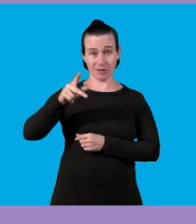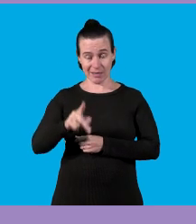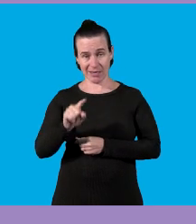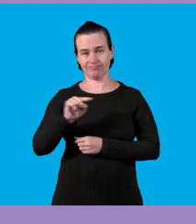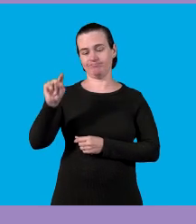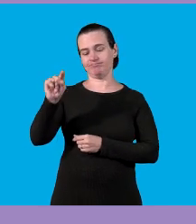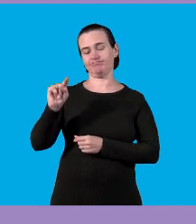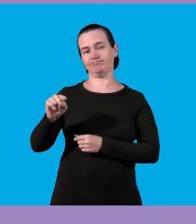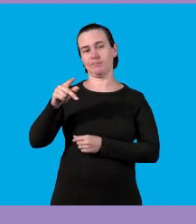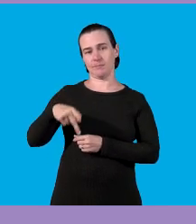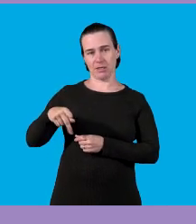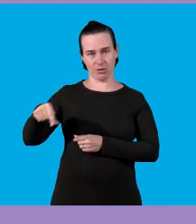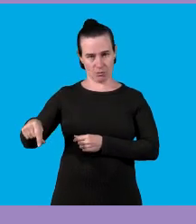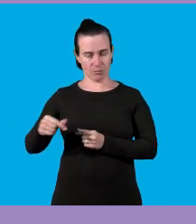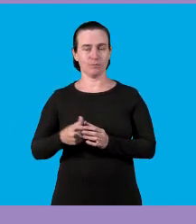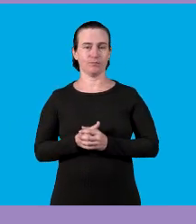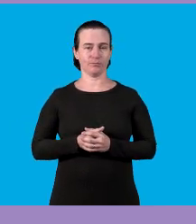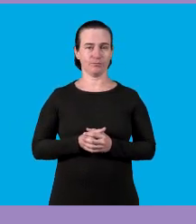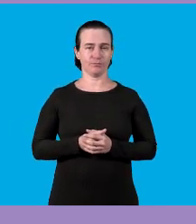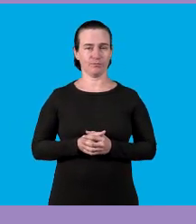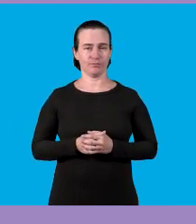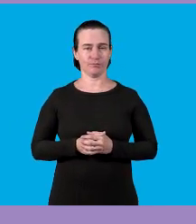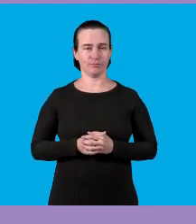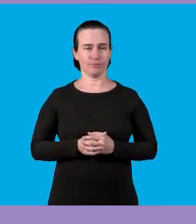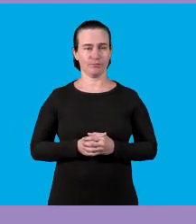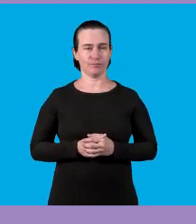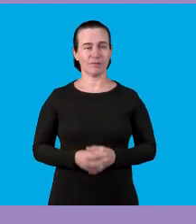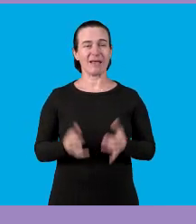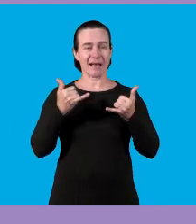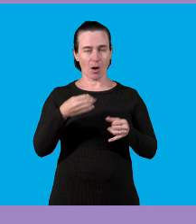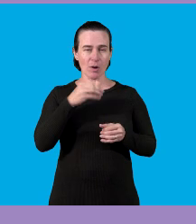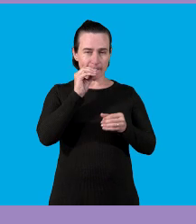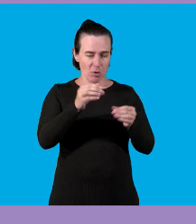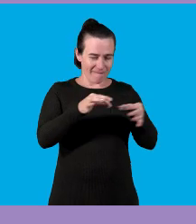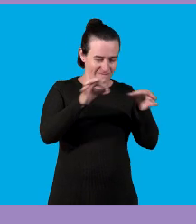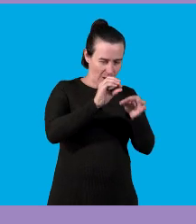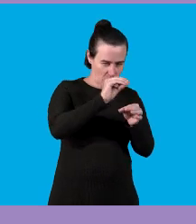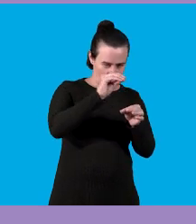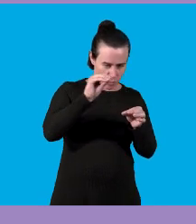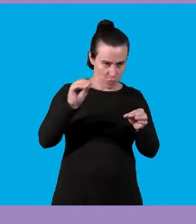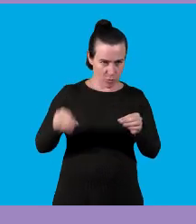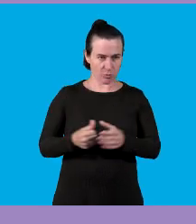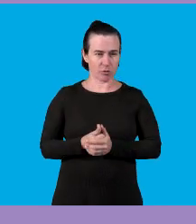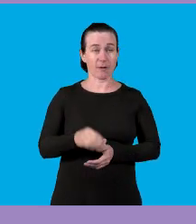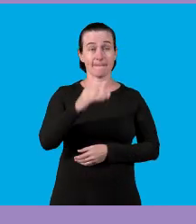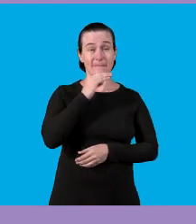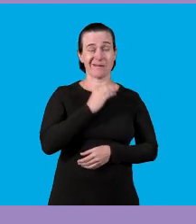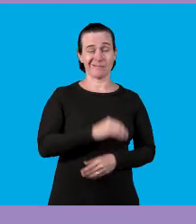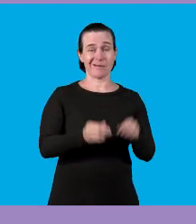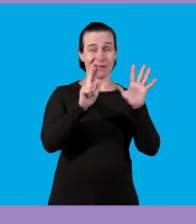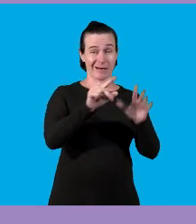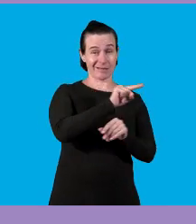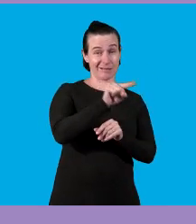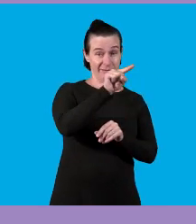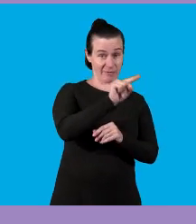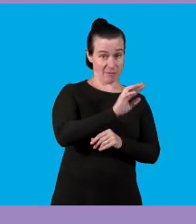JK divided by PQ. All right, let's do it in values. And it would be